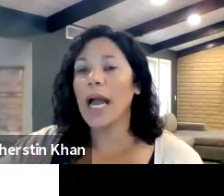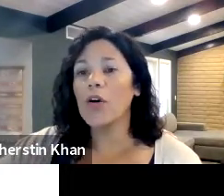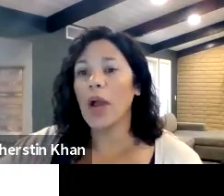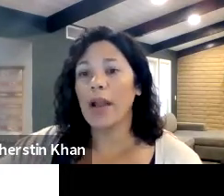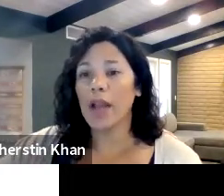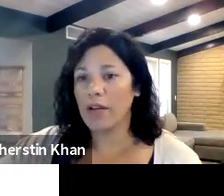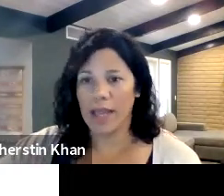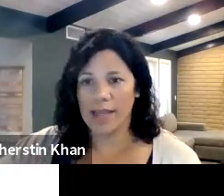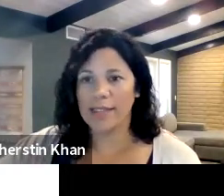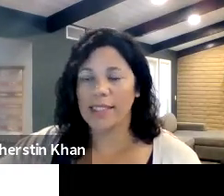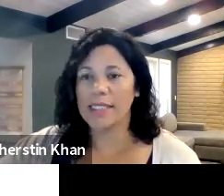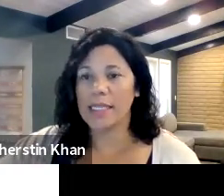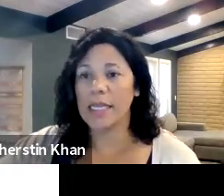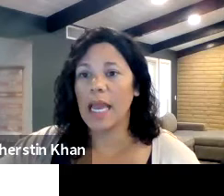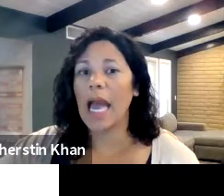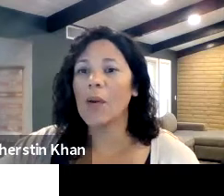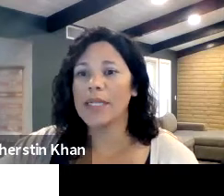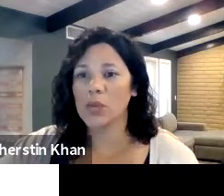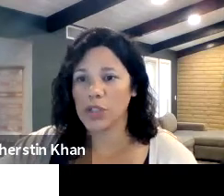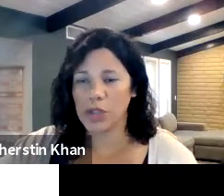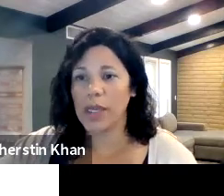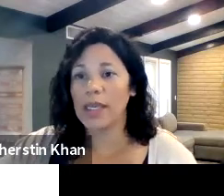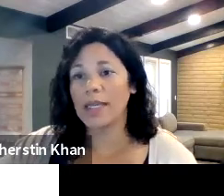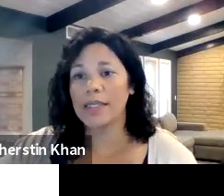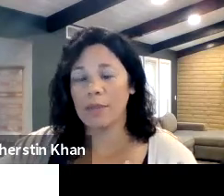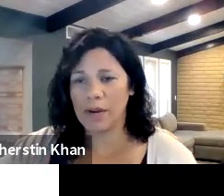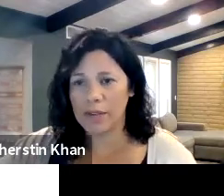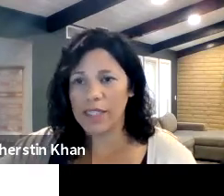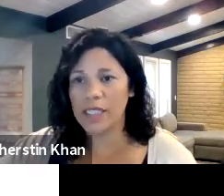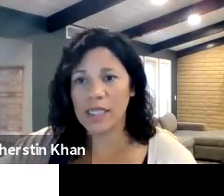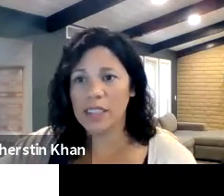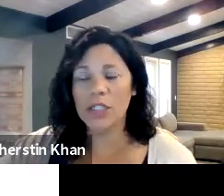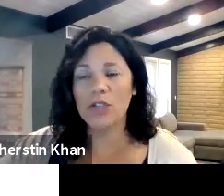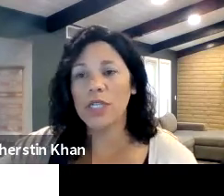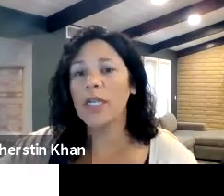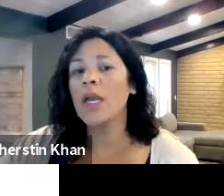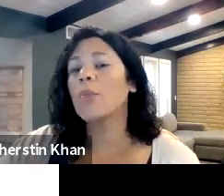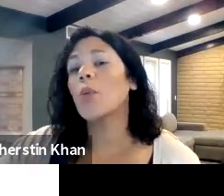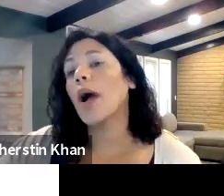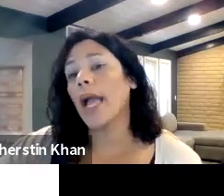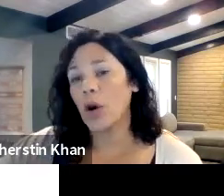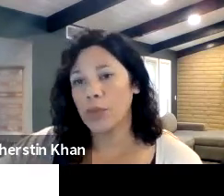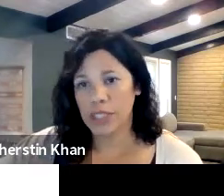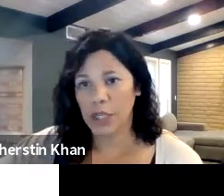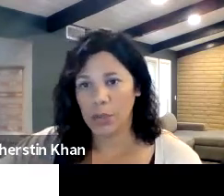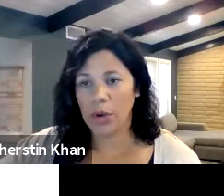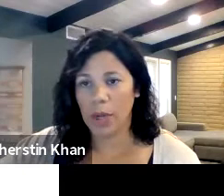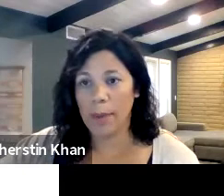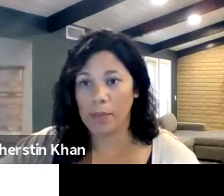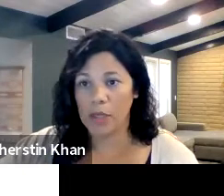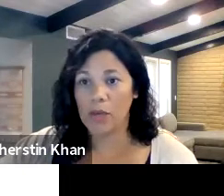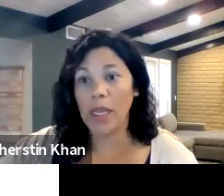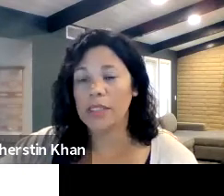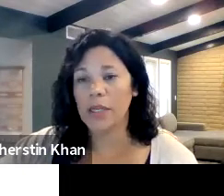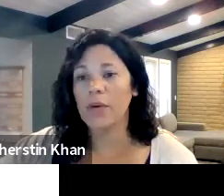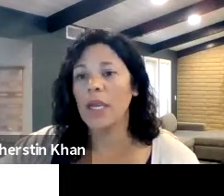to allow areas to see how it is we're doing, yes, comparatively to the institution, but why our particular program